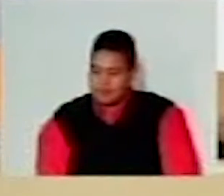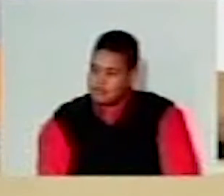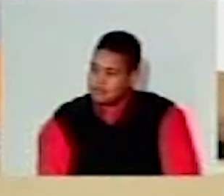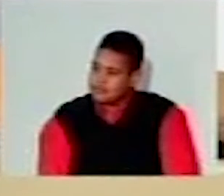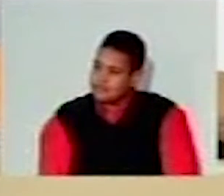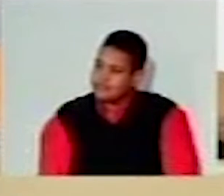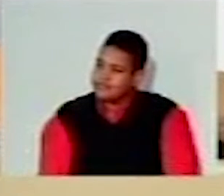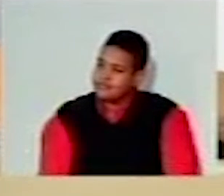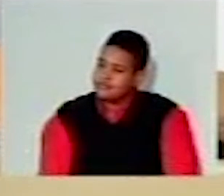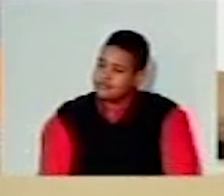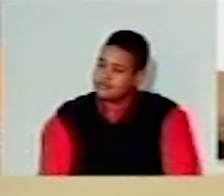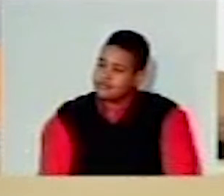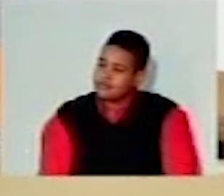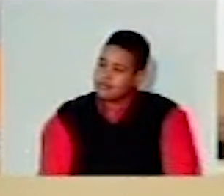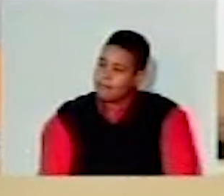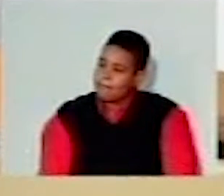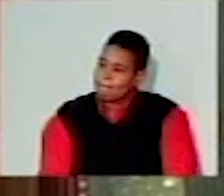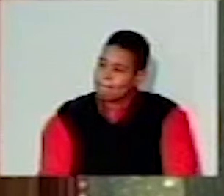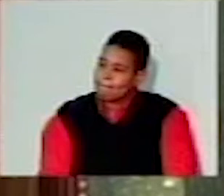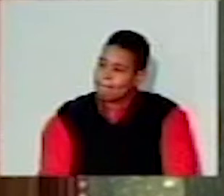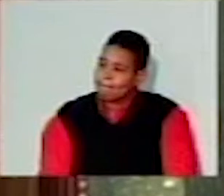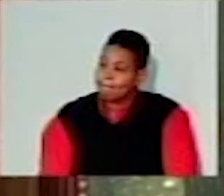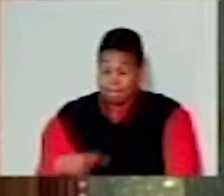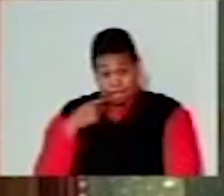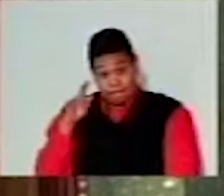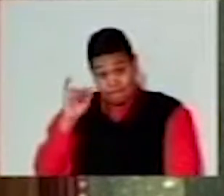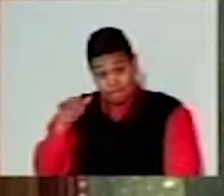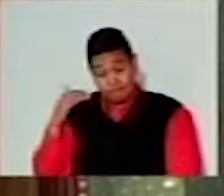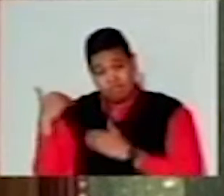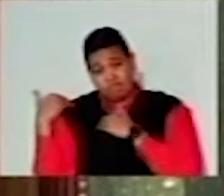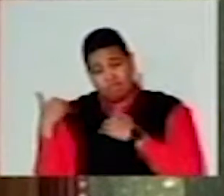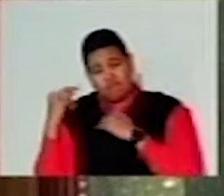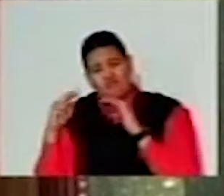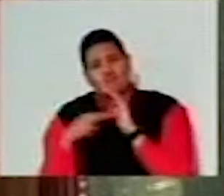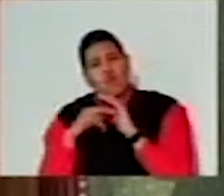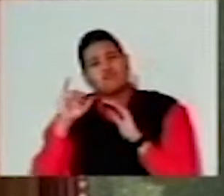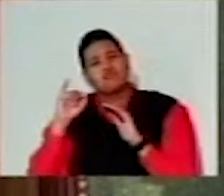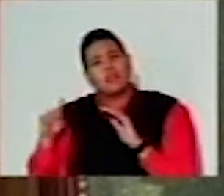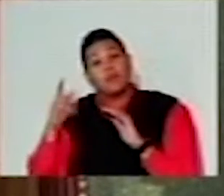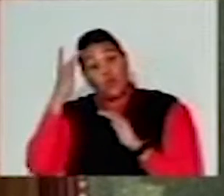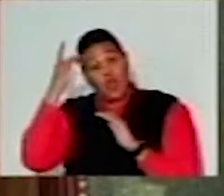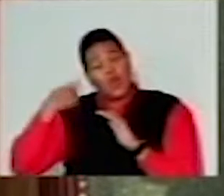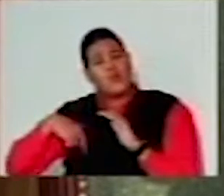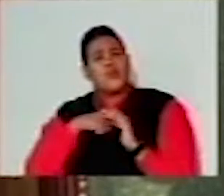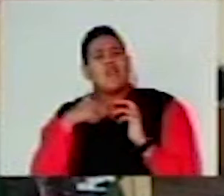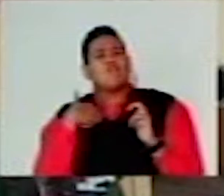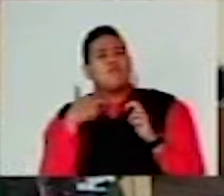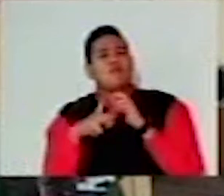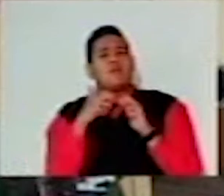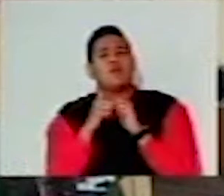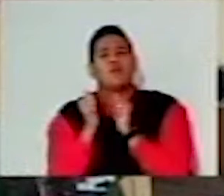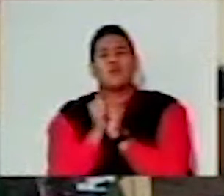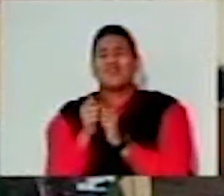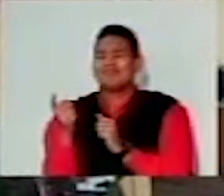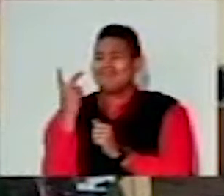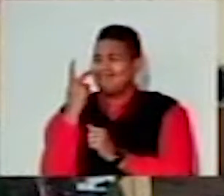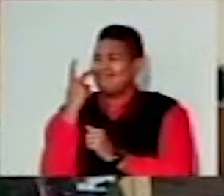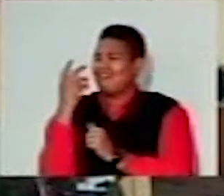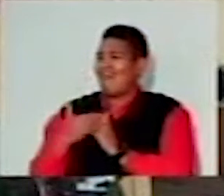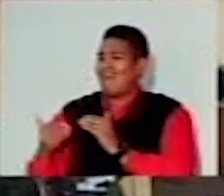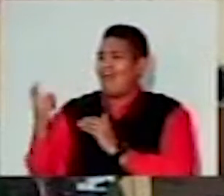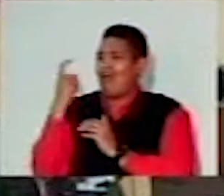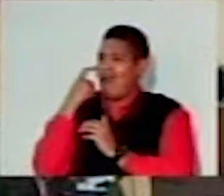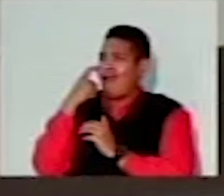And I say, Mr. Speaker, that will be the role, because we have a problem with indiscipline, with disorder,